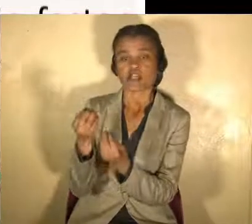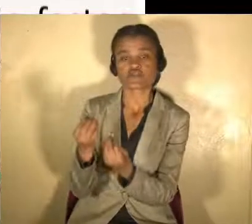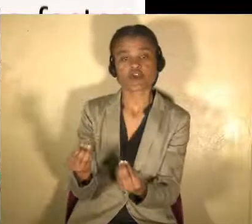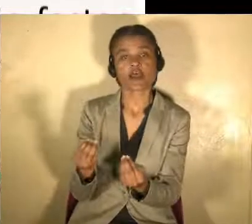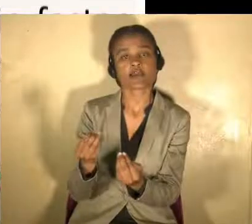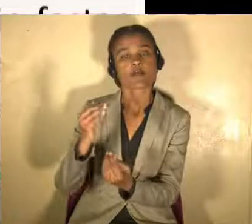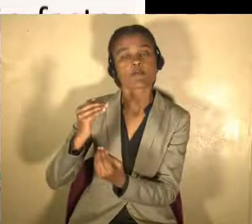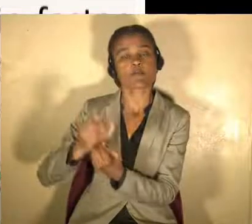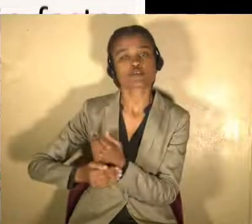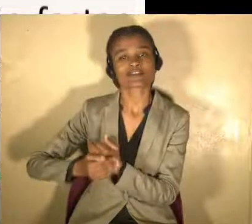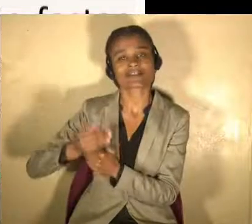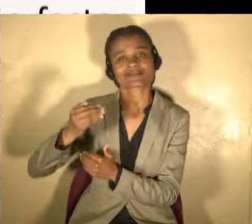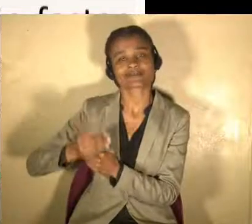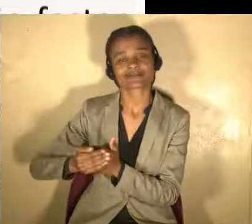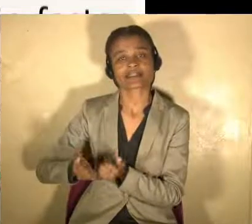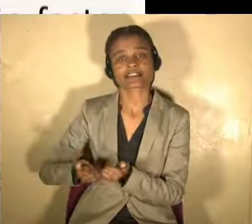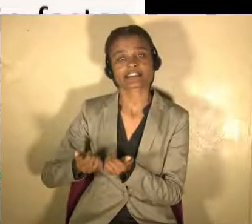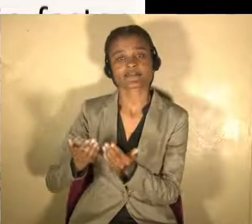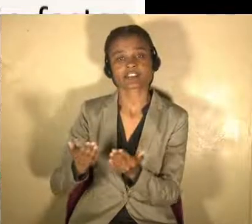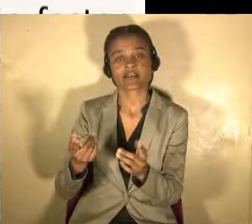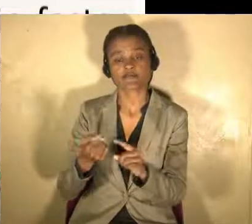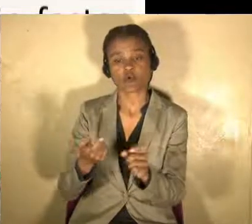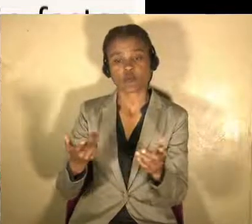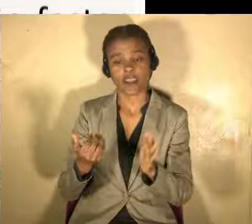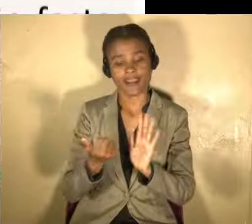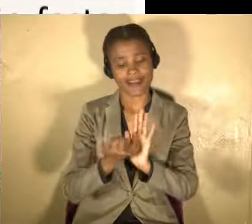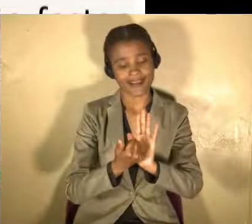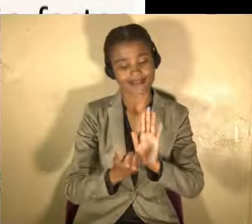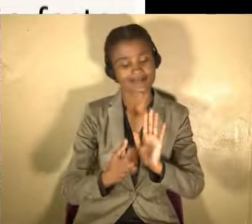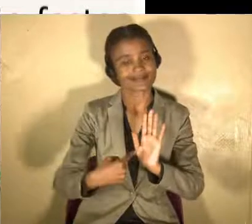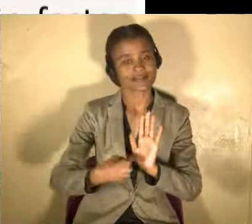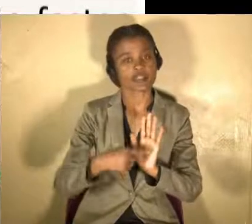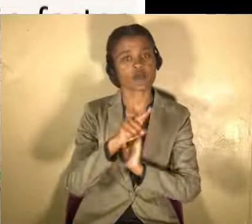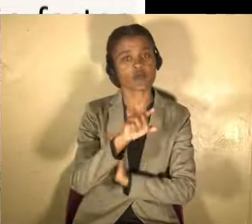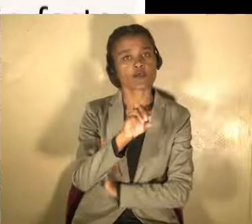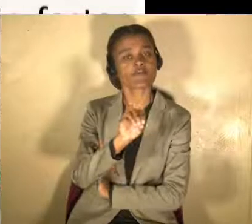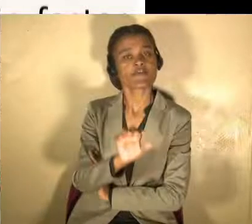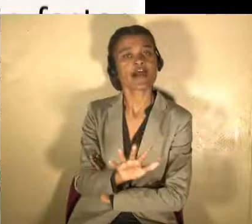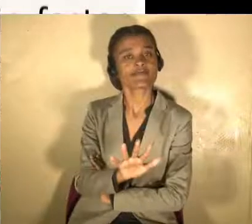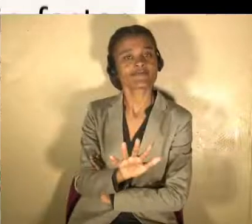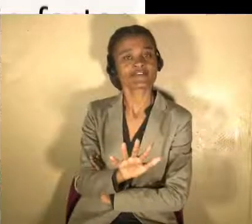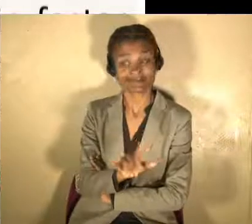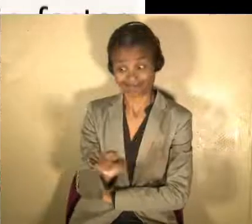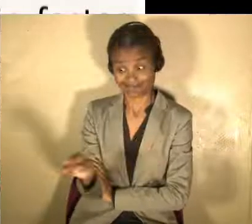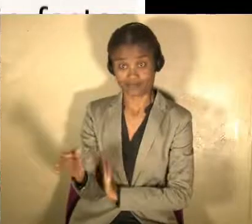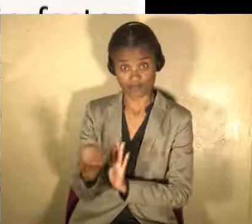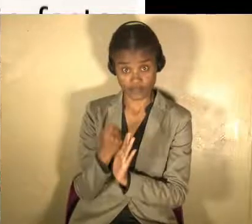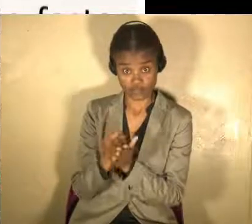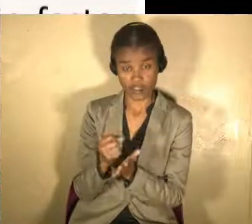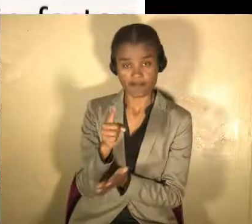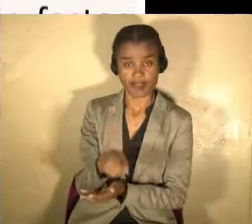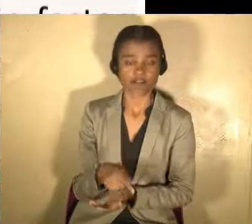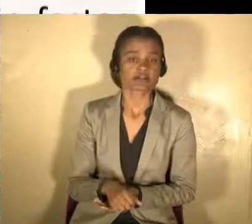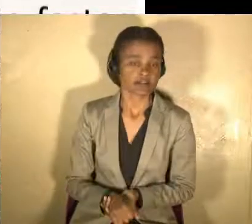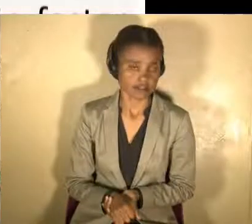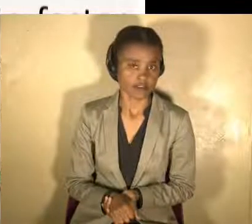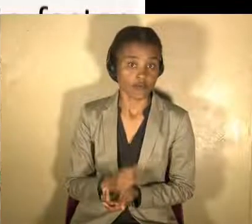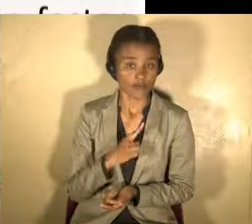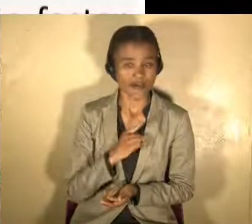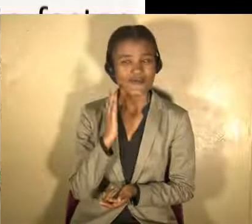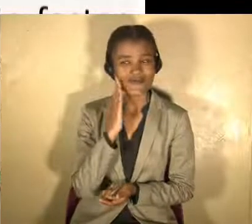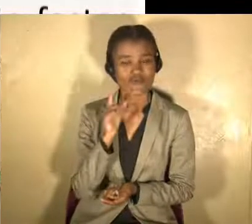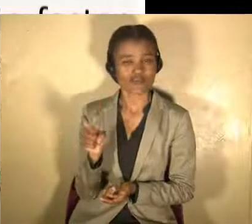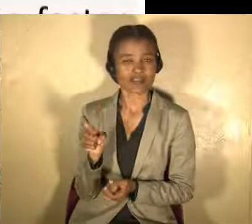of Section 105 of the Act, because cluster foster care is a part of a foster care service